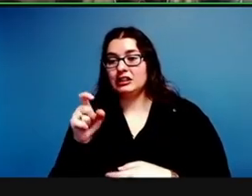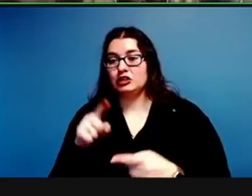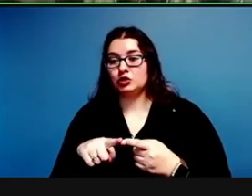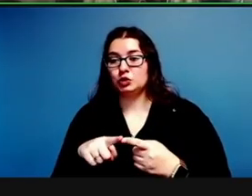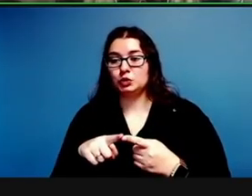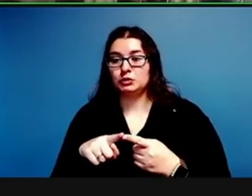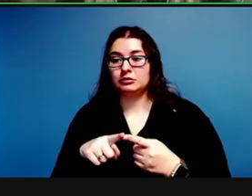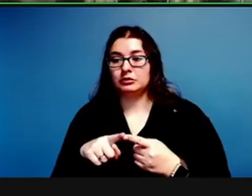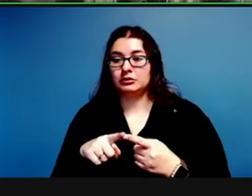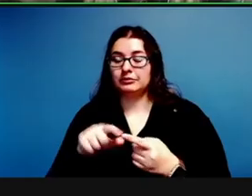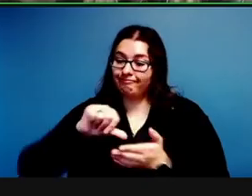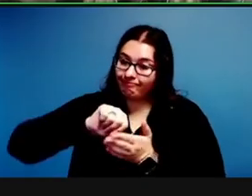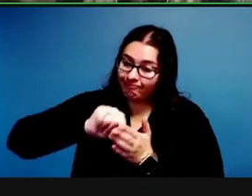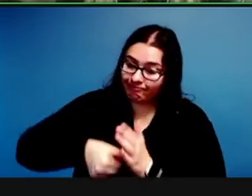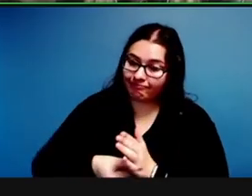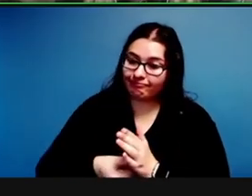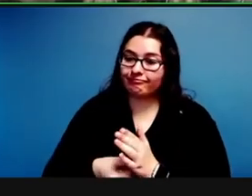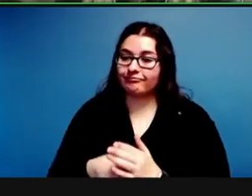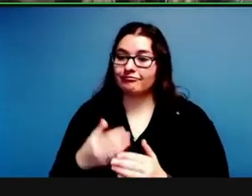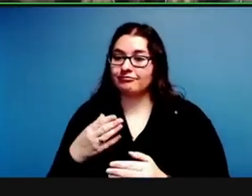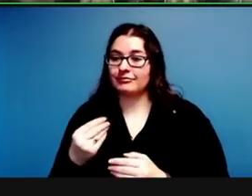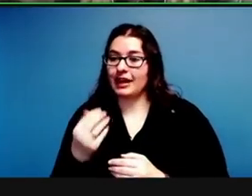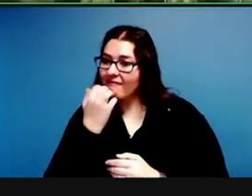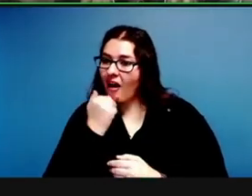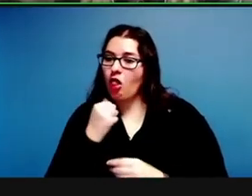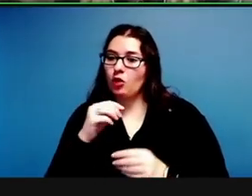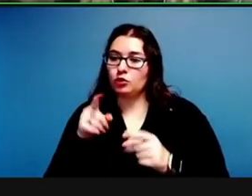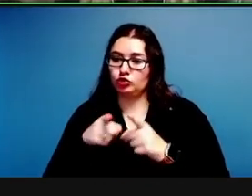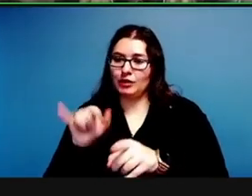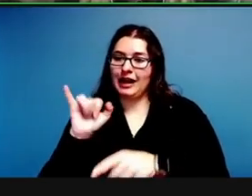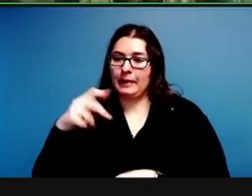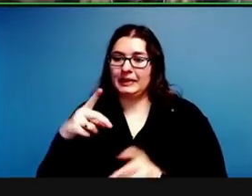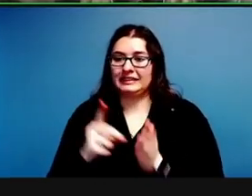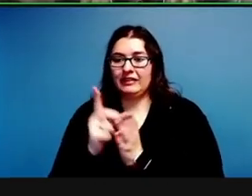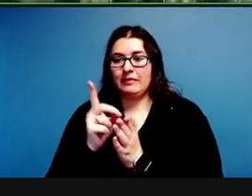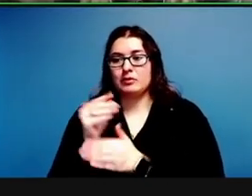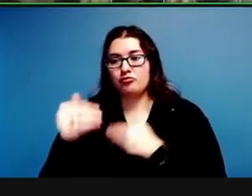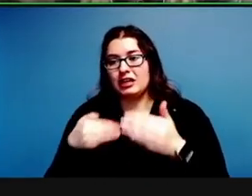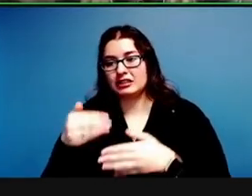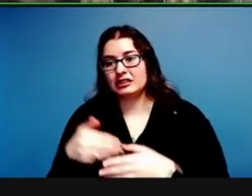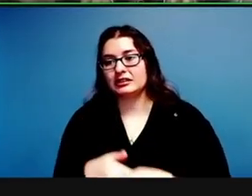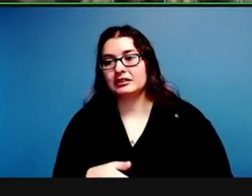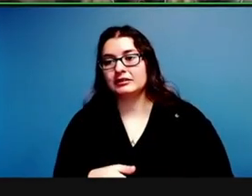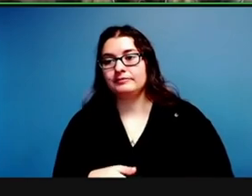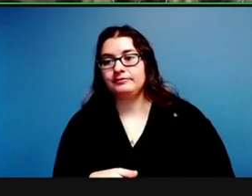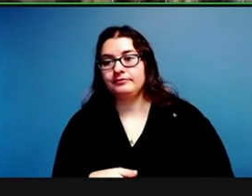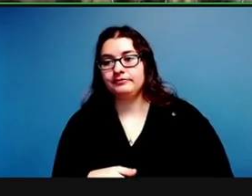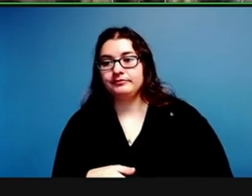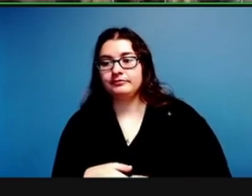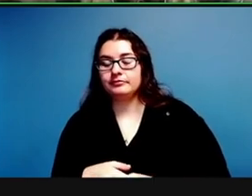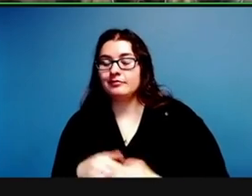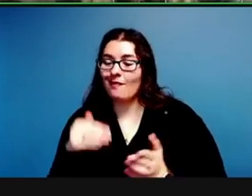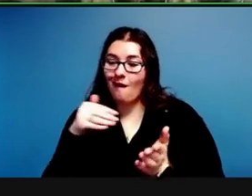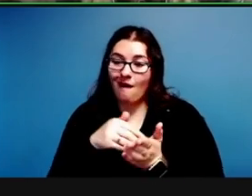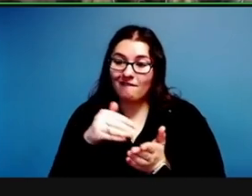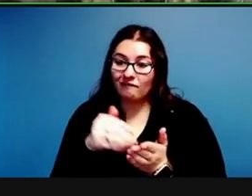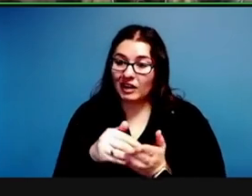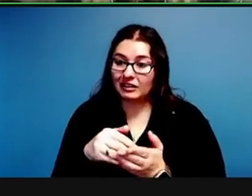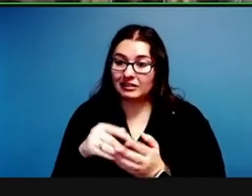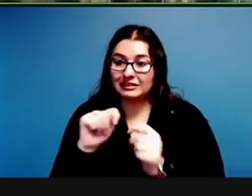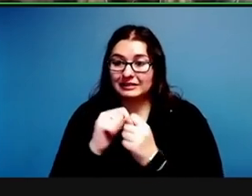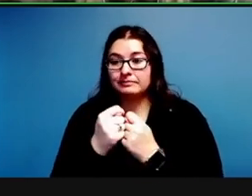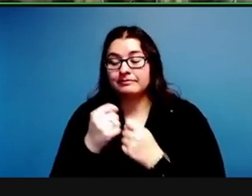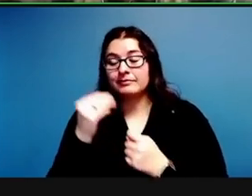heavily emphasized and valued during the IEP development process. Very often teams, I